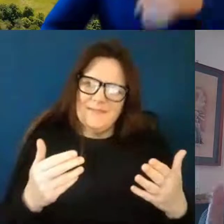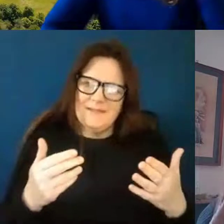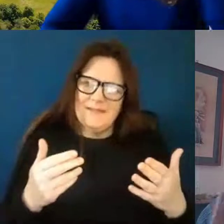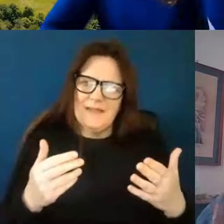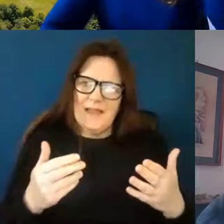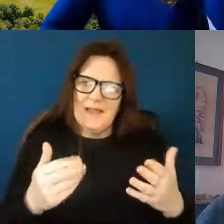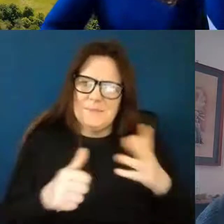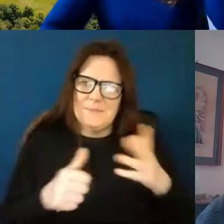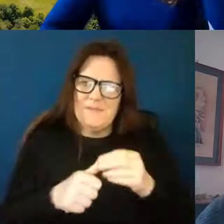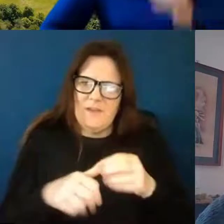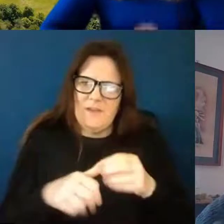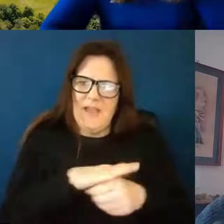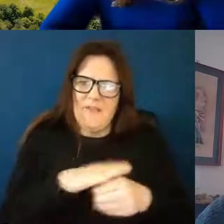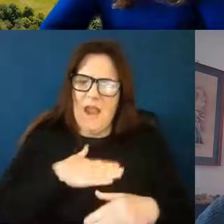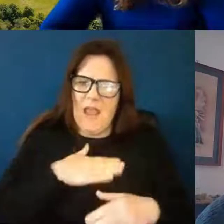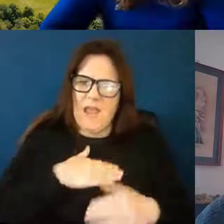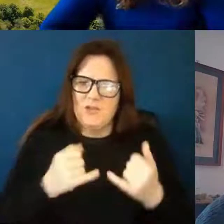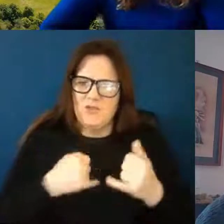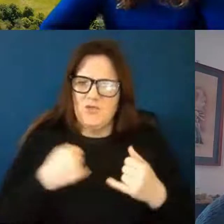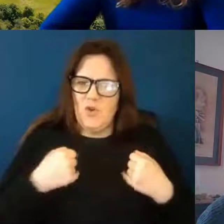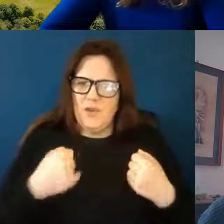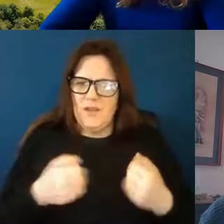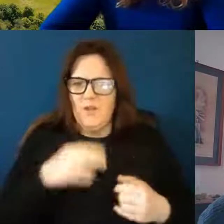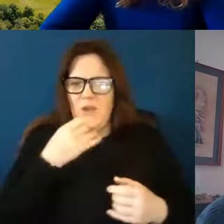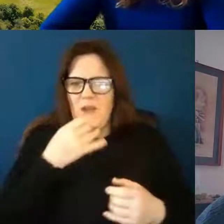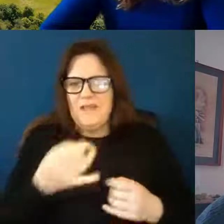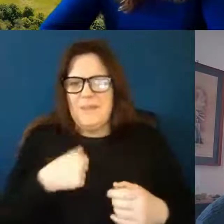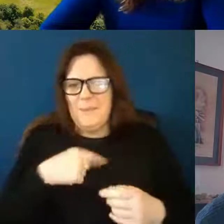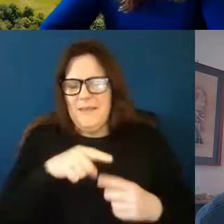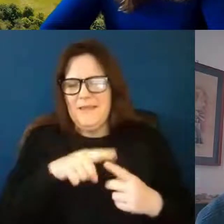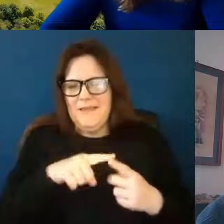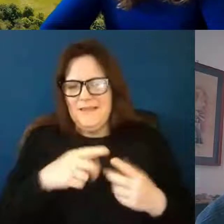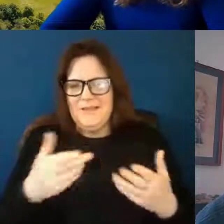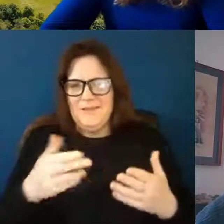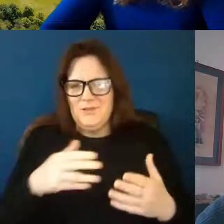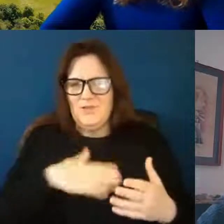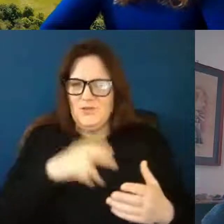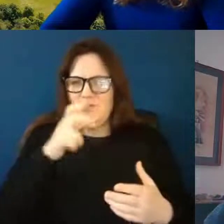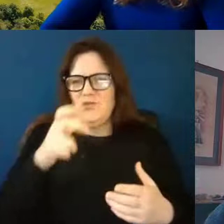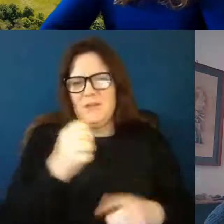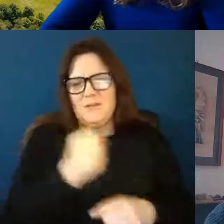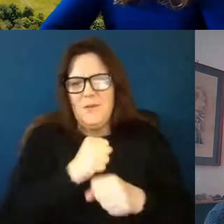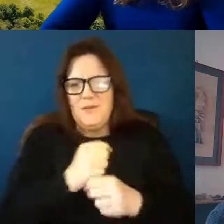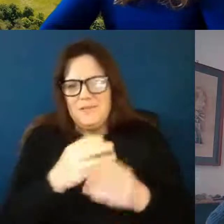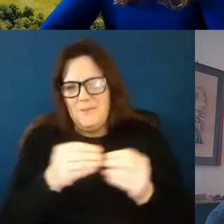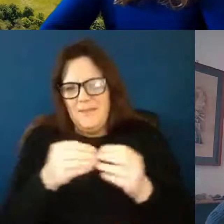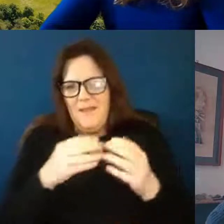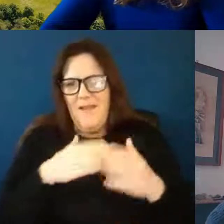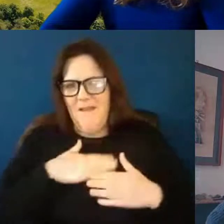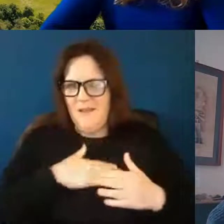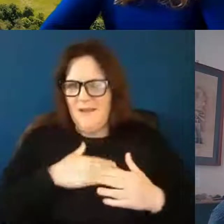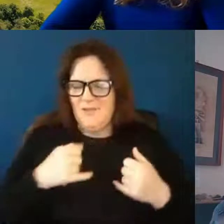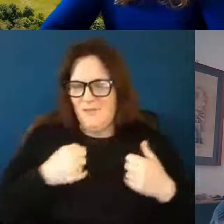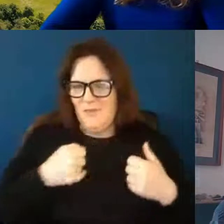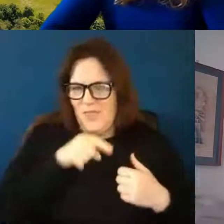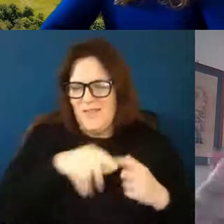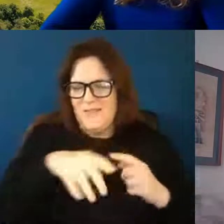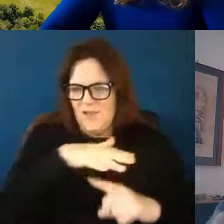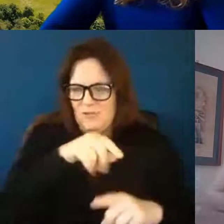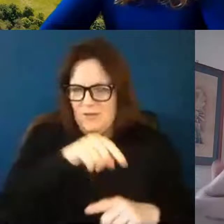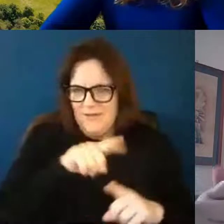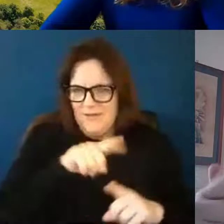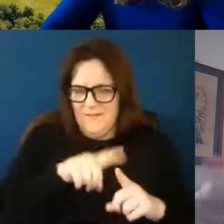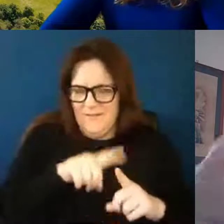particular area that I quite enjoy. So you're asking me to sort of just shout about kind of maybe some of the areas that I quite enjoy. But I think